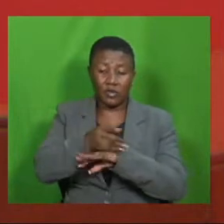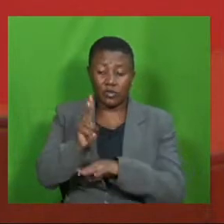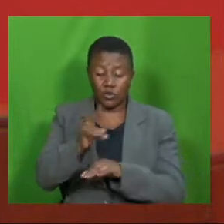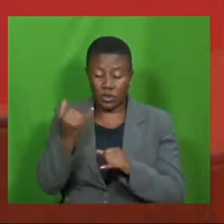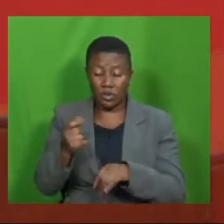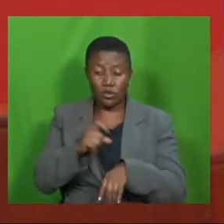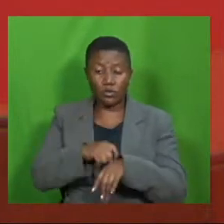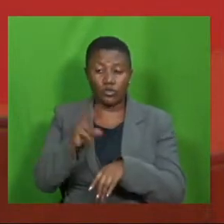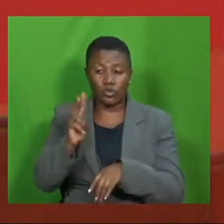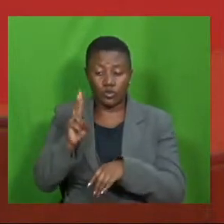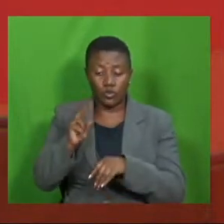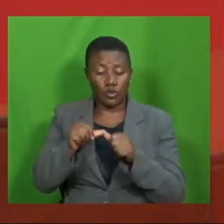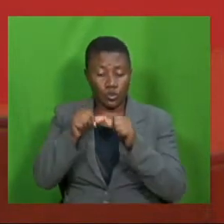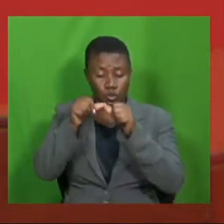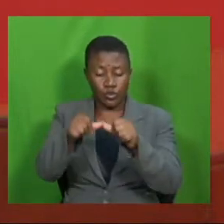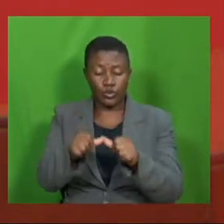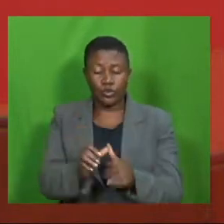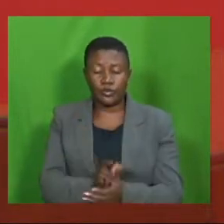continue.